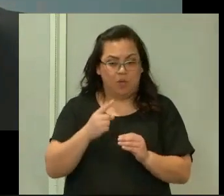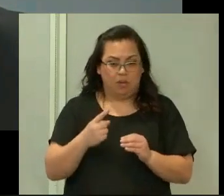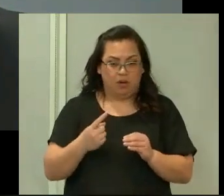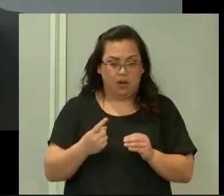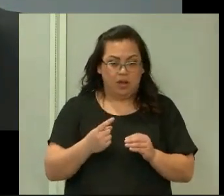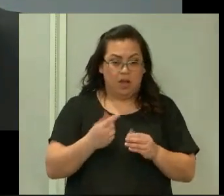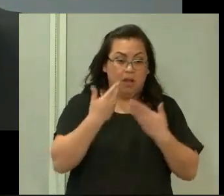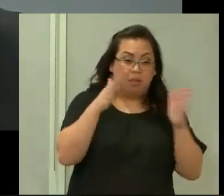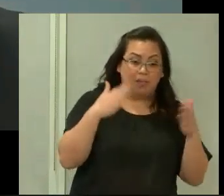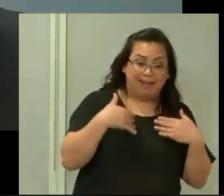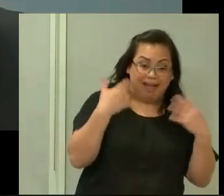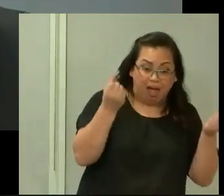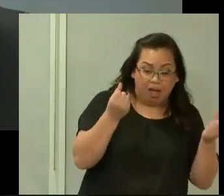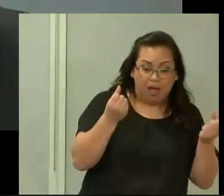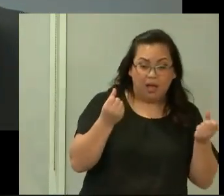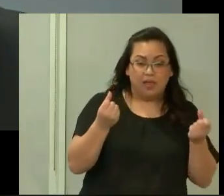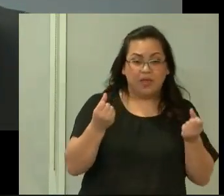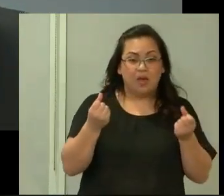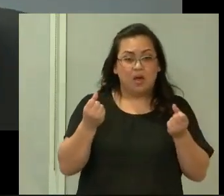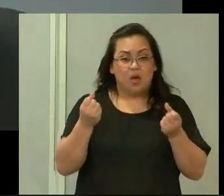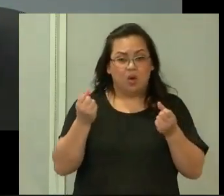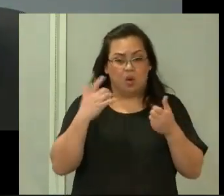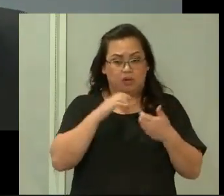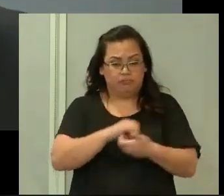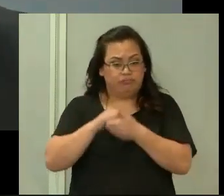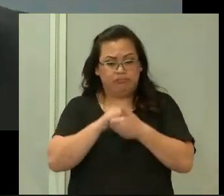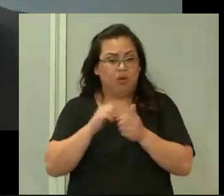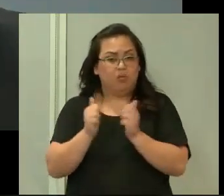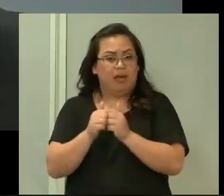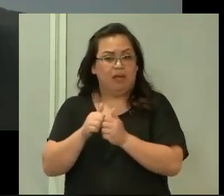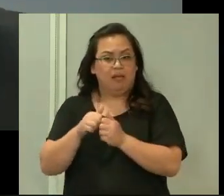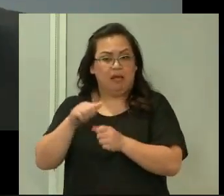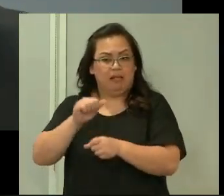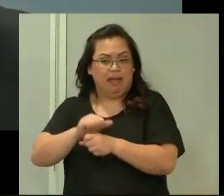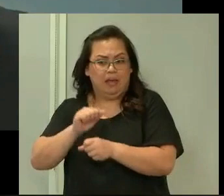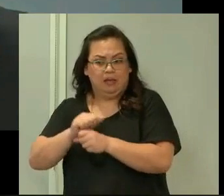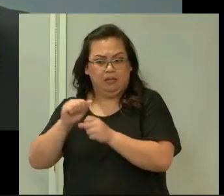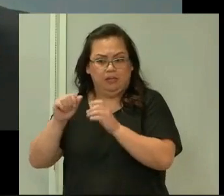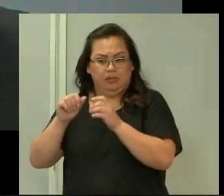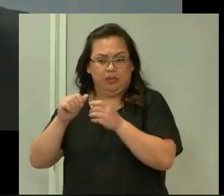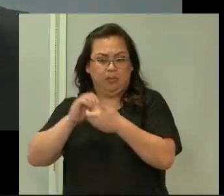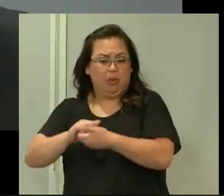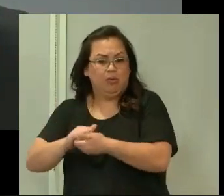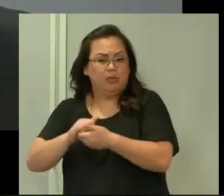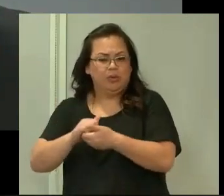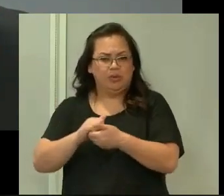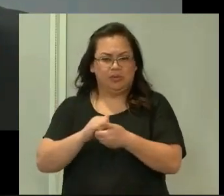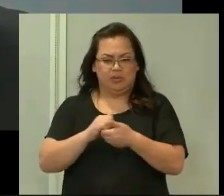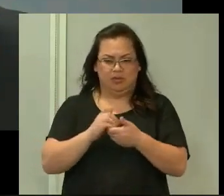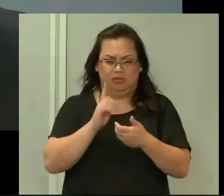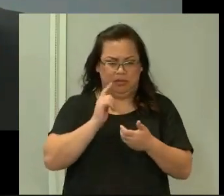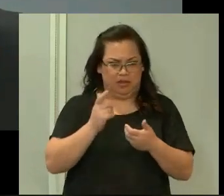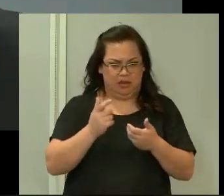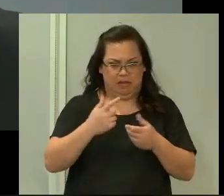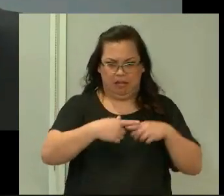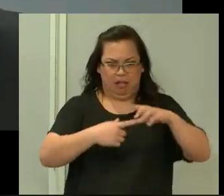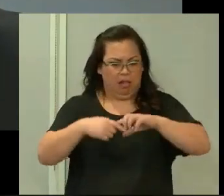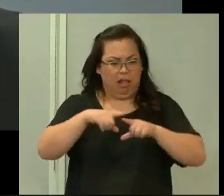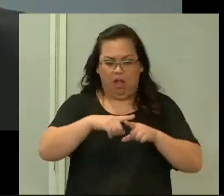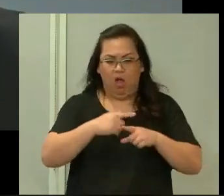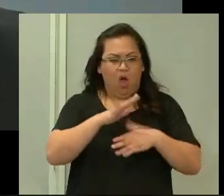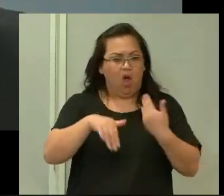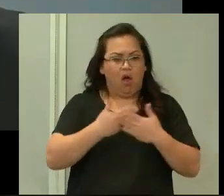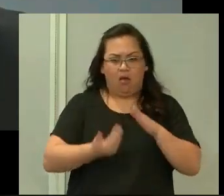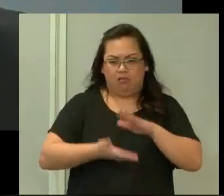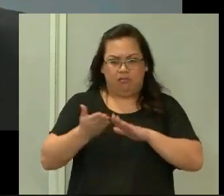health, of working collaboratively with our labor and management partners, and just the operational